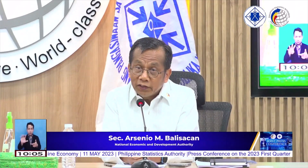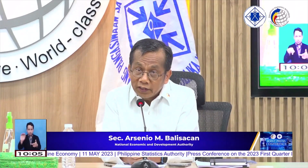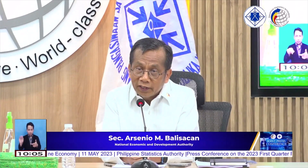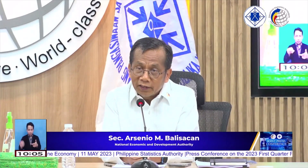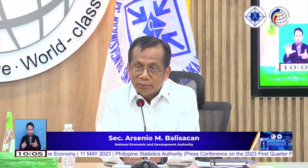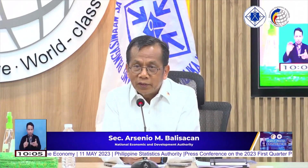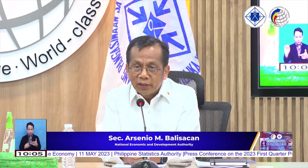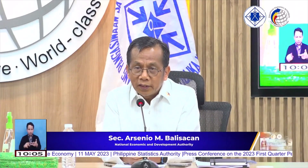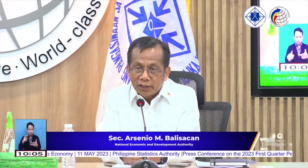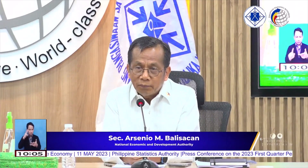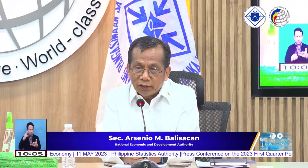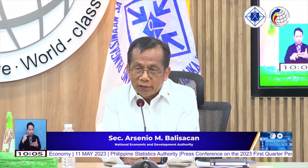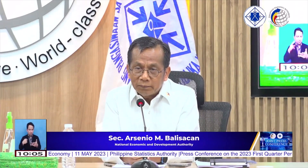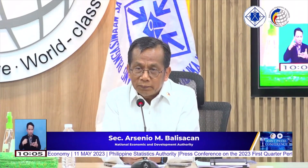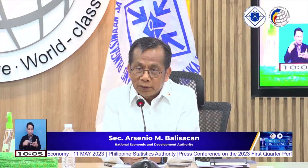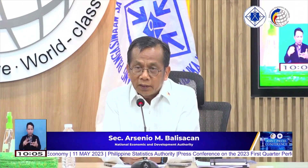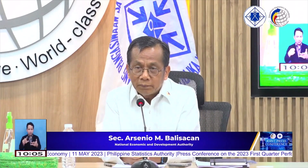Vietnam,